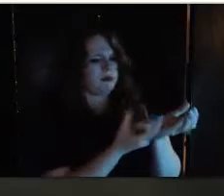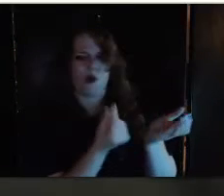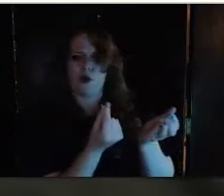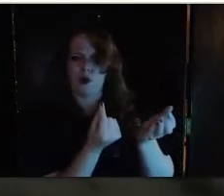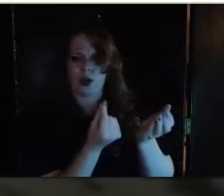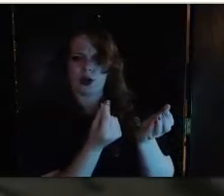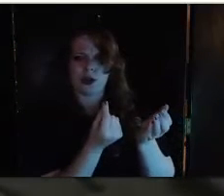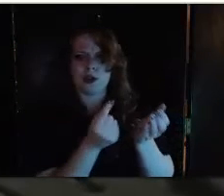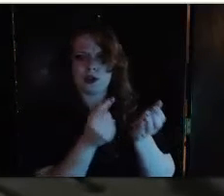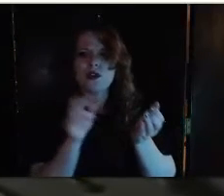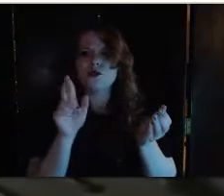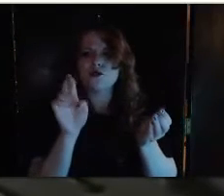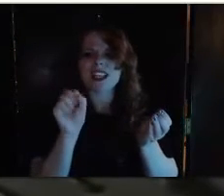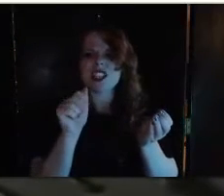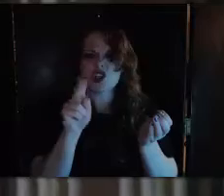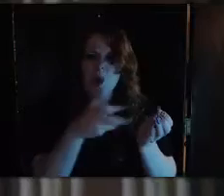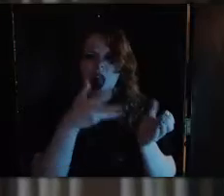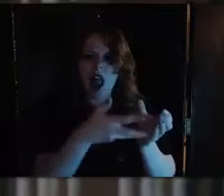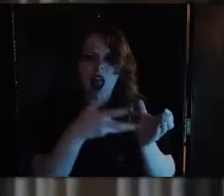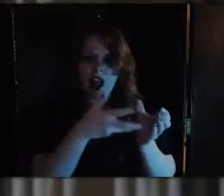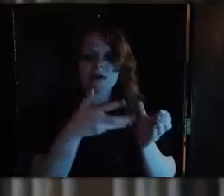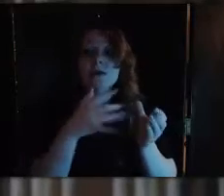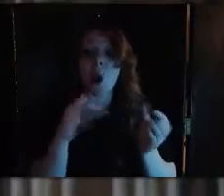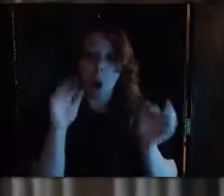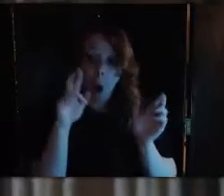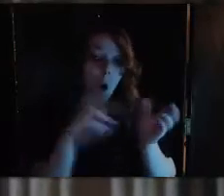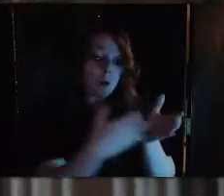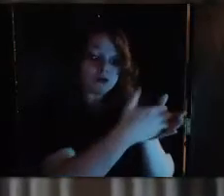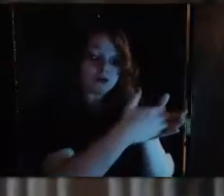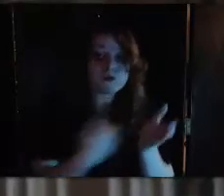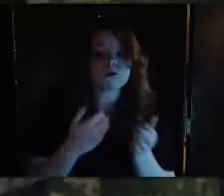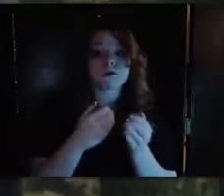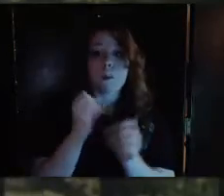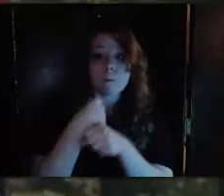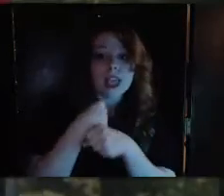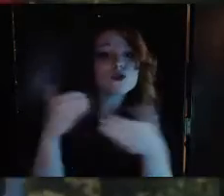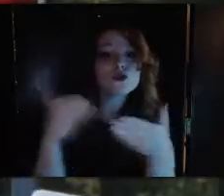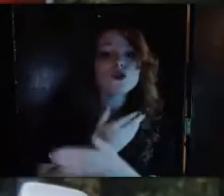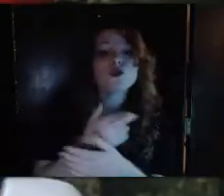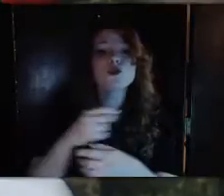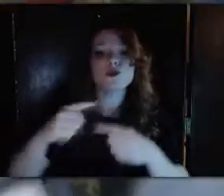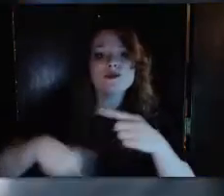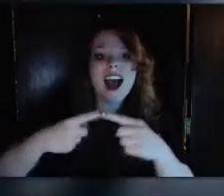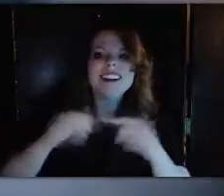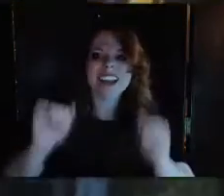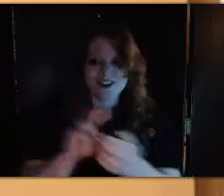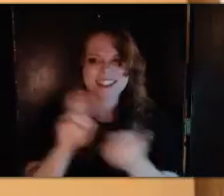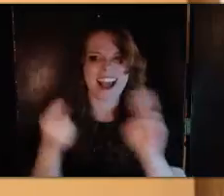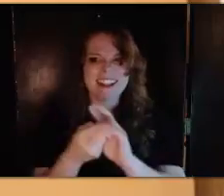matter, the tire residue, once it's collected. They hope it can be used to make new tires, recycling at its